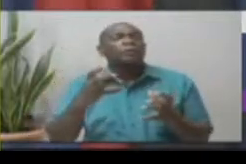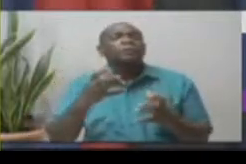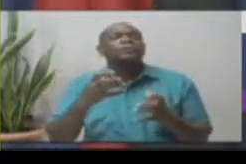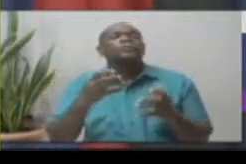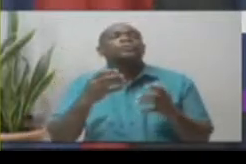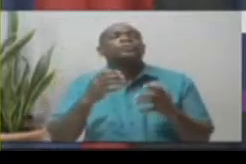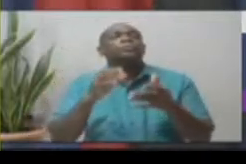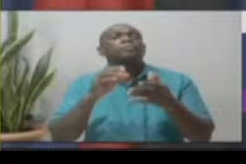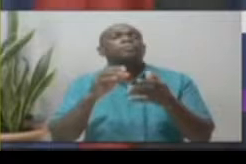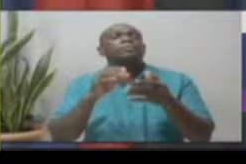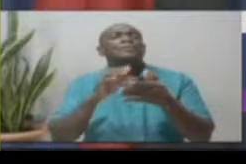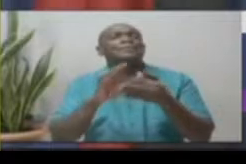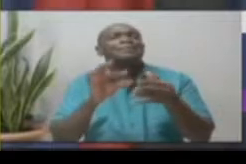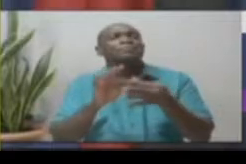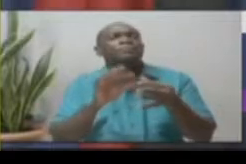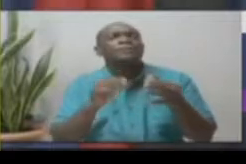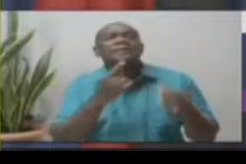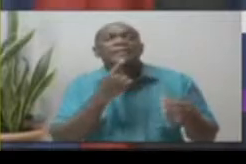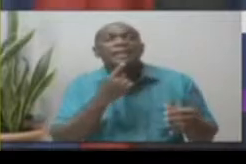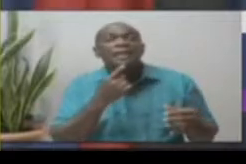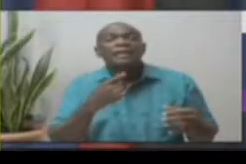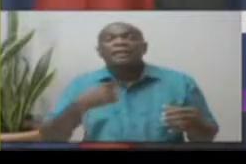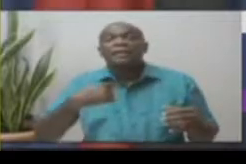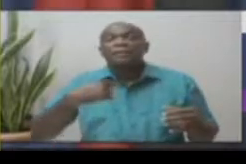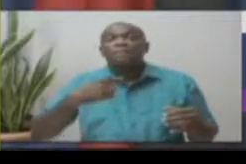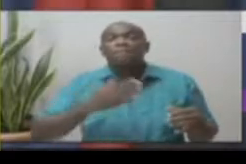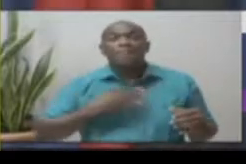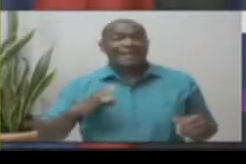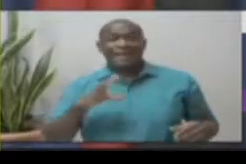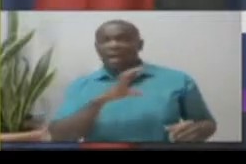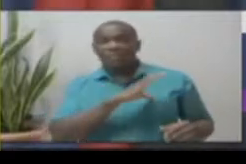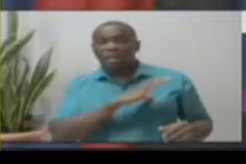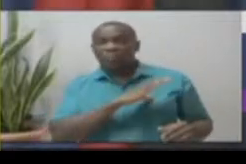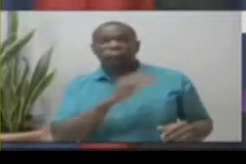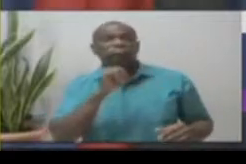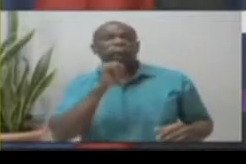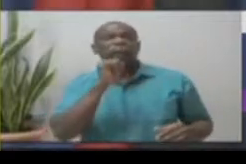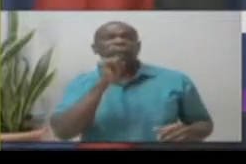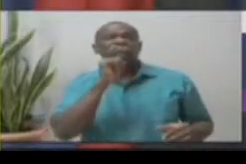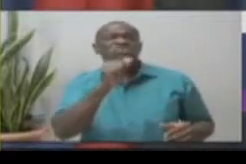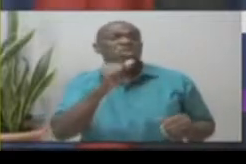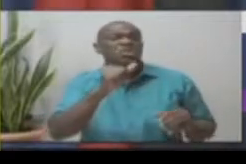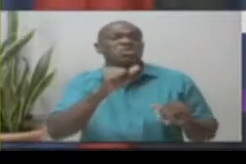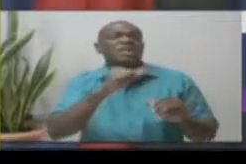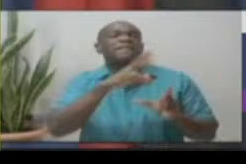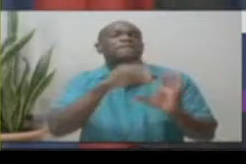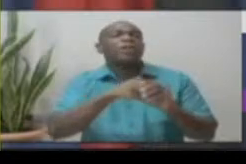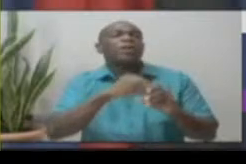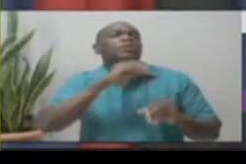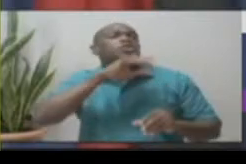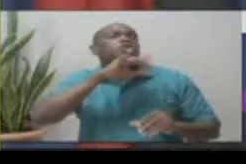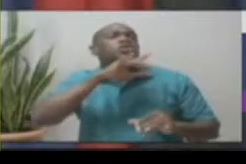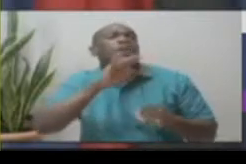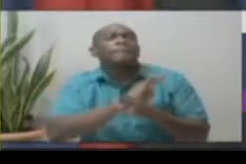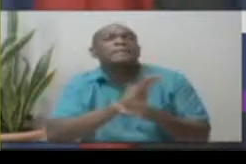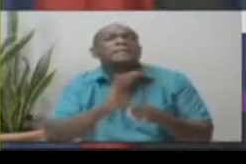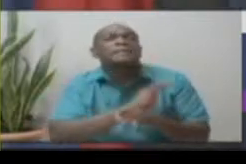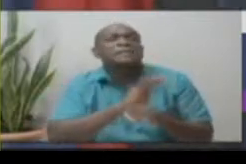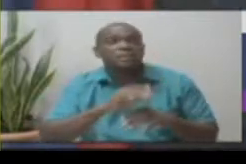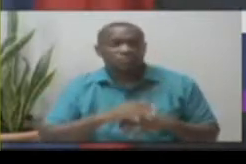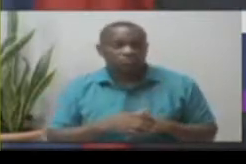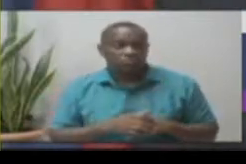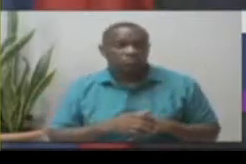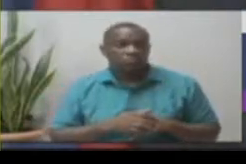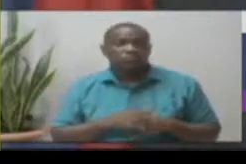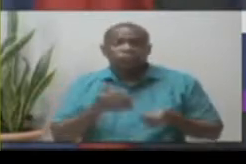of corrupt people who sought to steal government money for their benefit. After